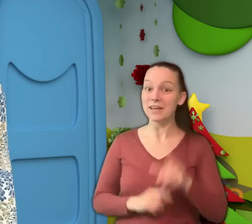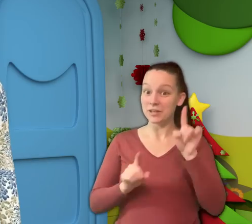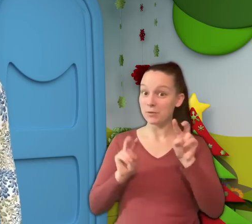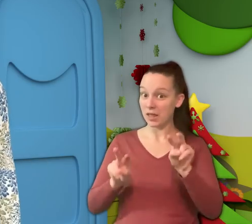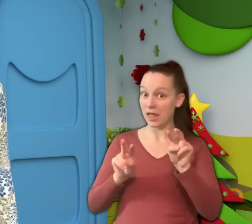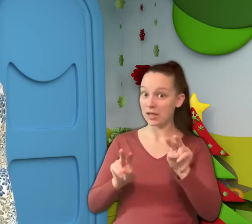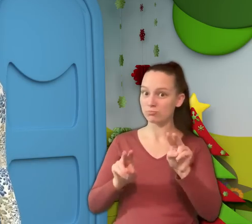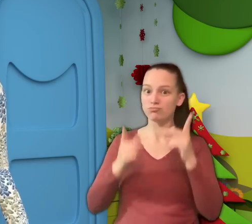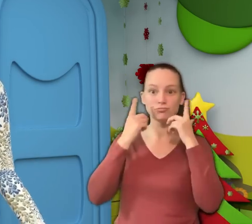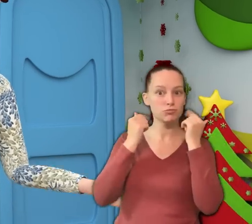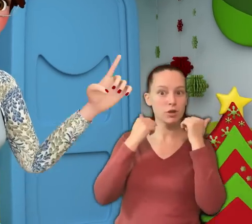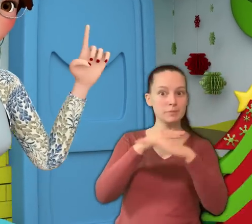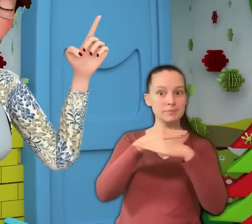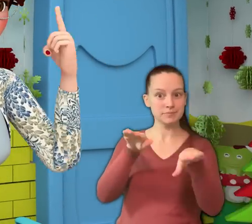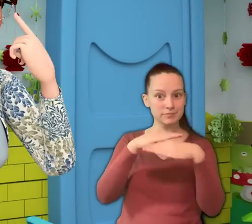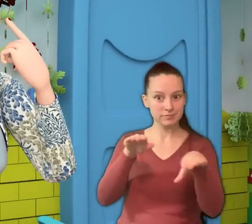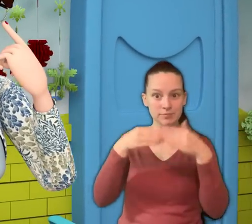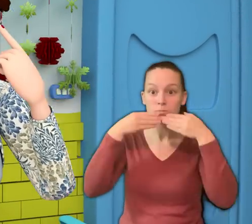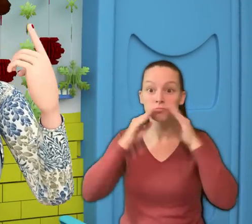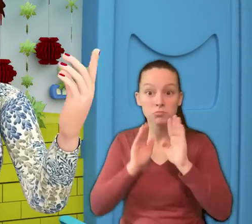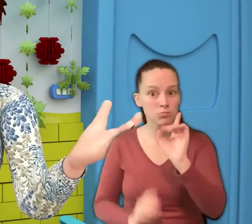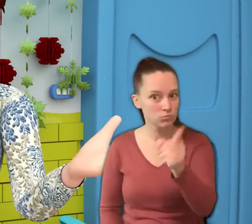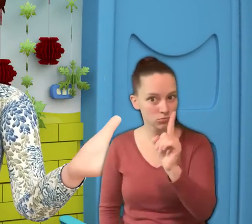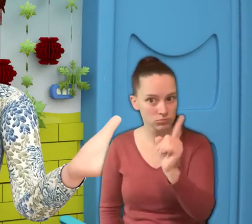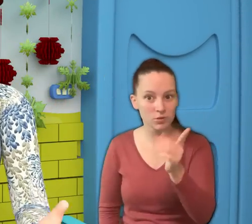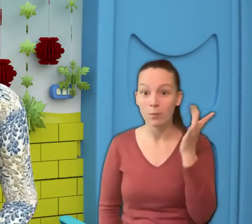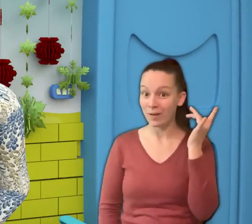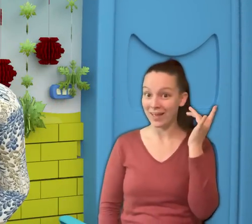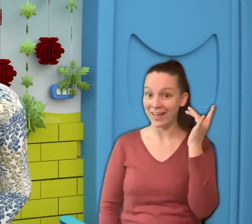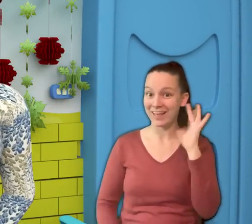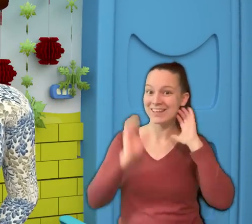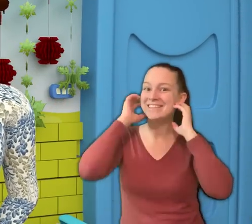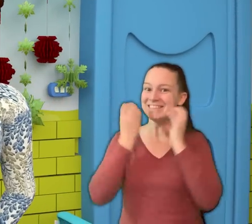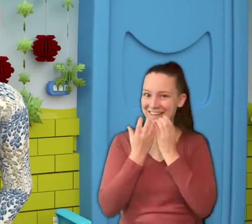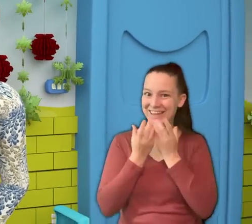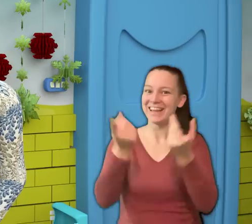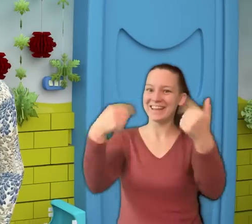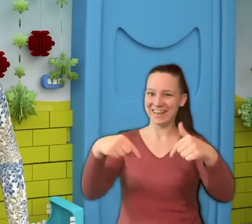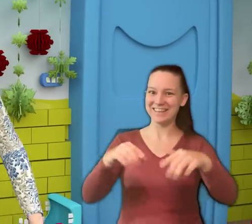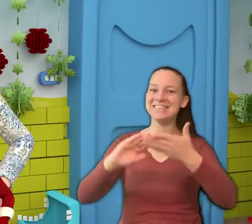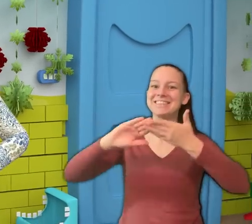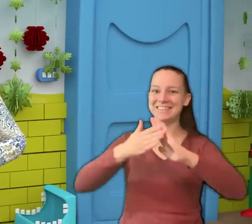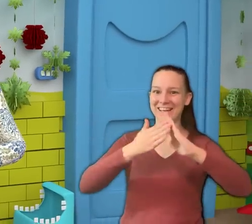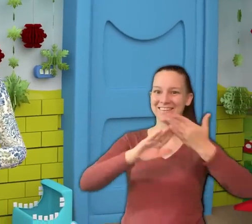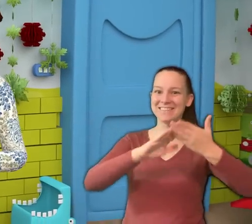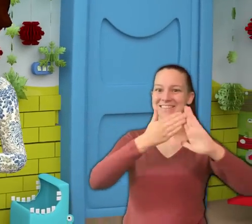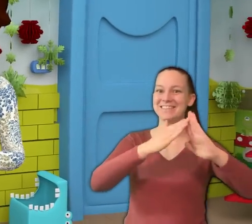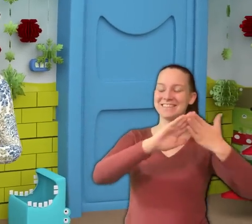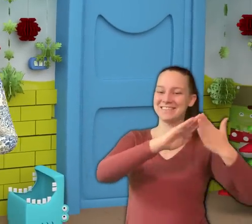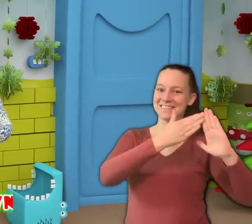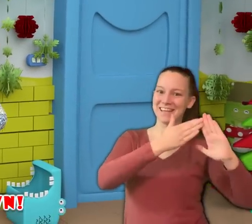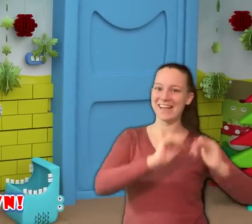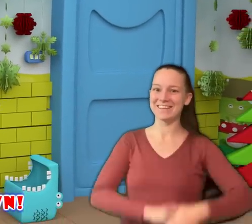you better watch out you better not cry better not pout I'm telling you why Santa Claus is